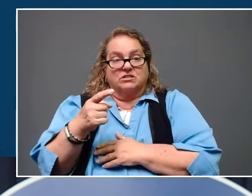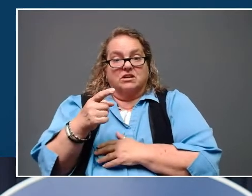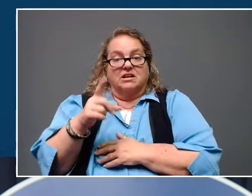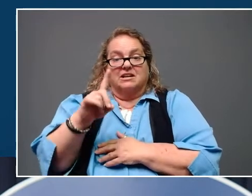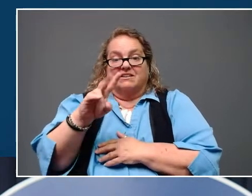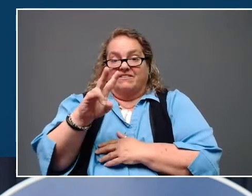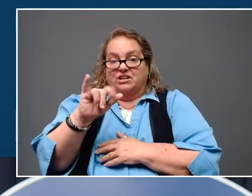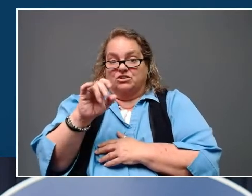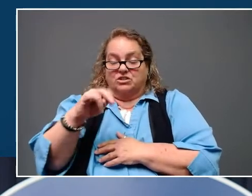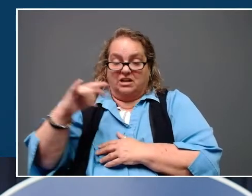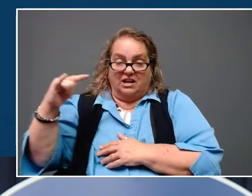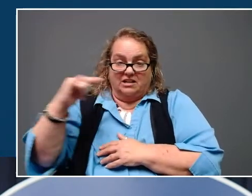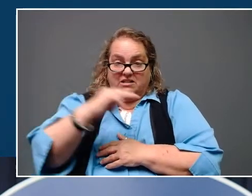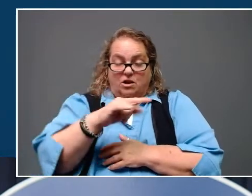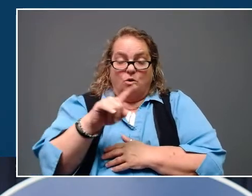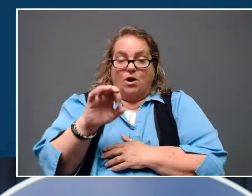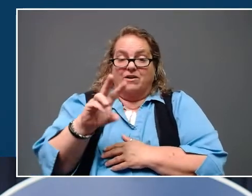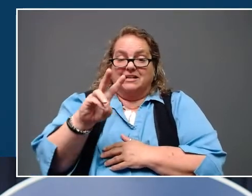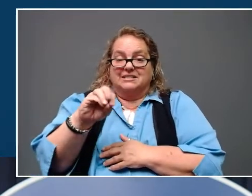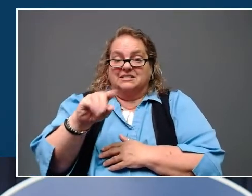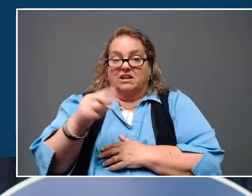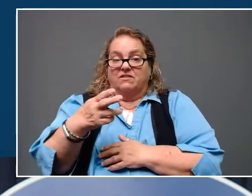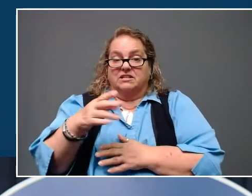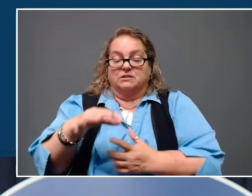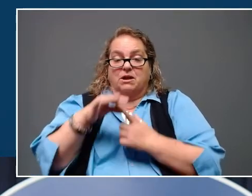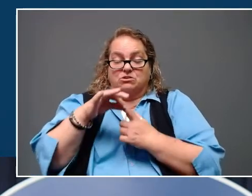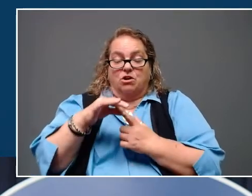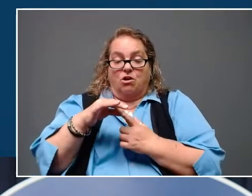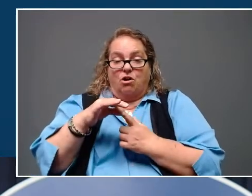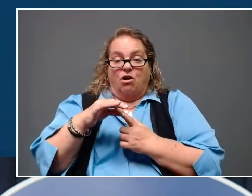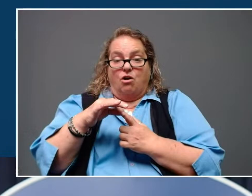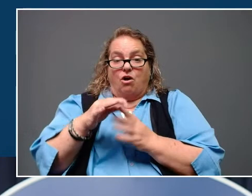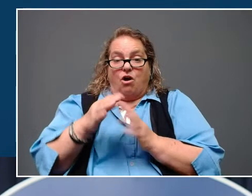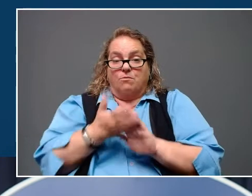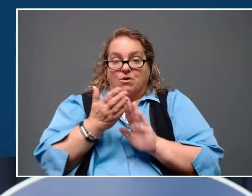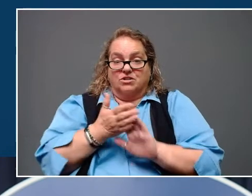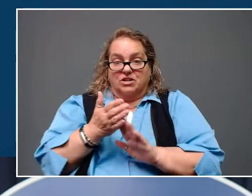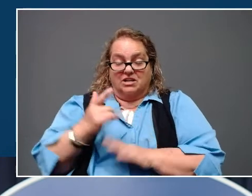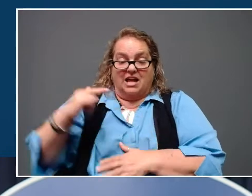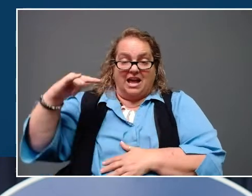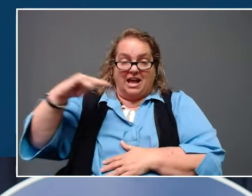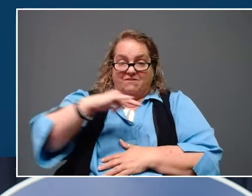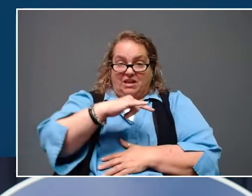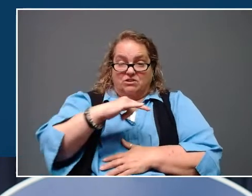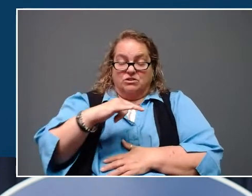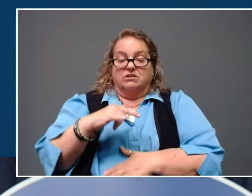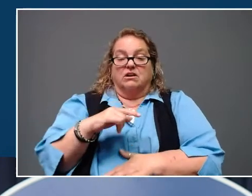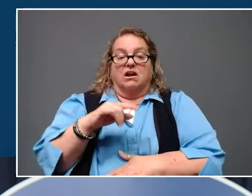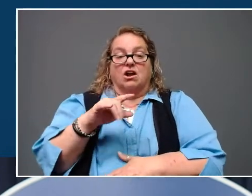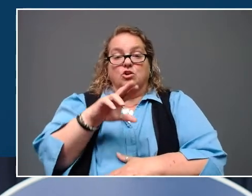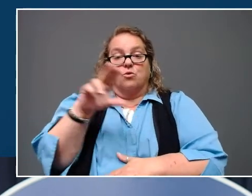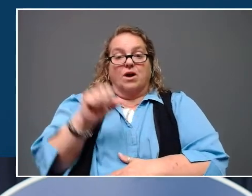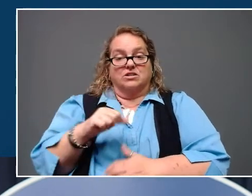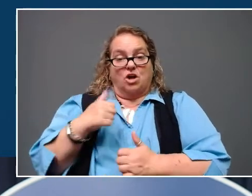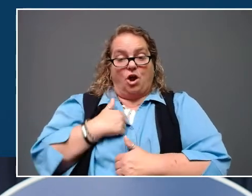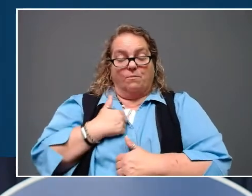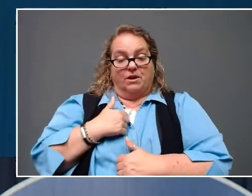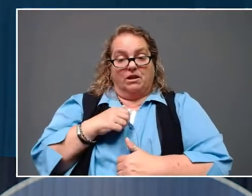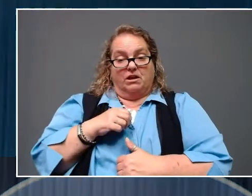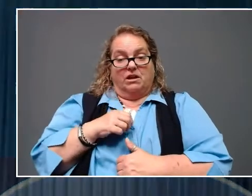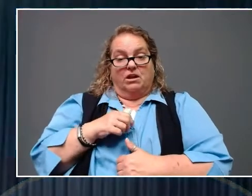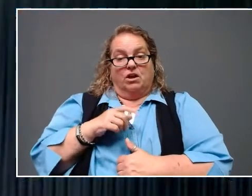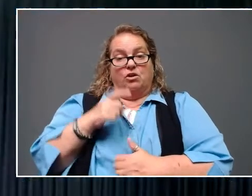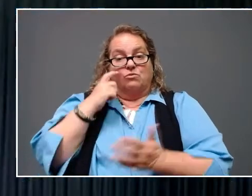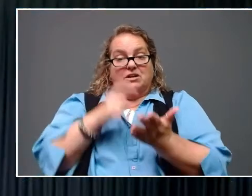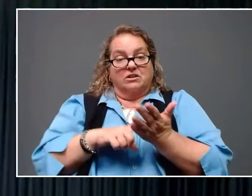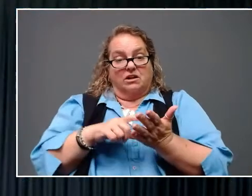the 160th Special Operations Aviation Regiment, the United States Army Human Resource Command, the United States Army Recruiting